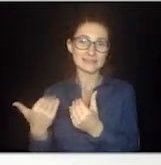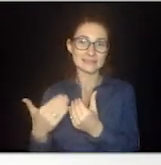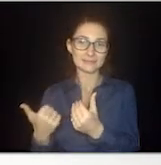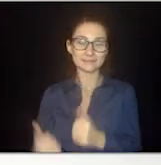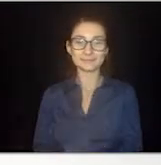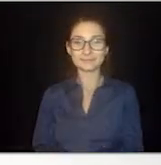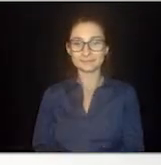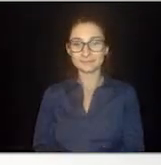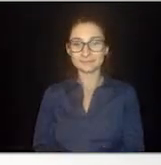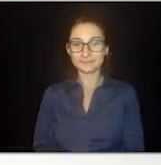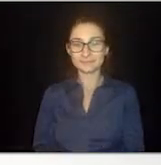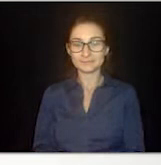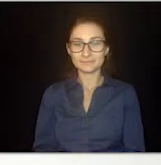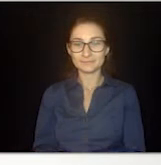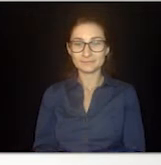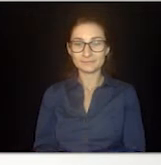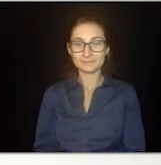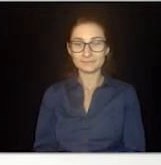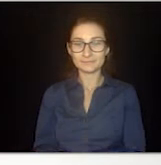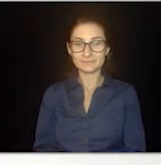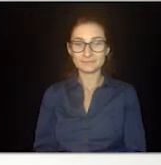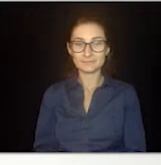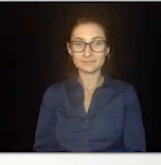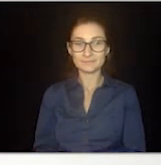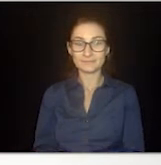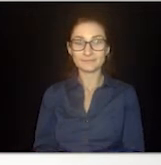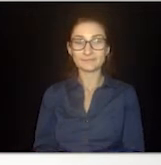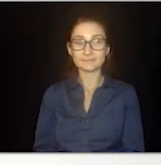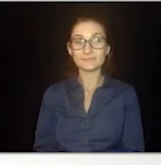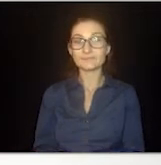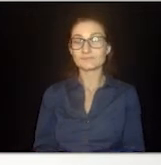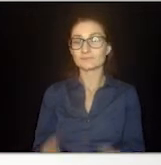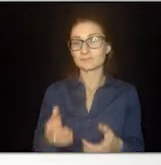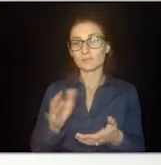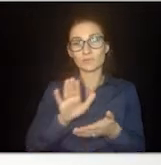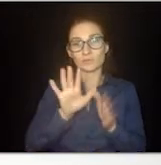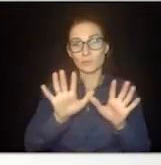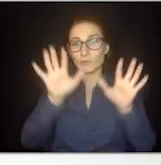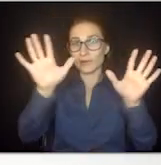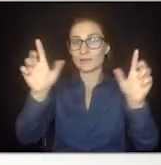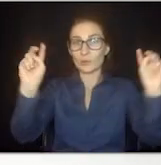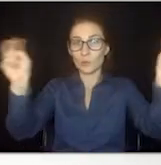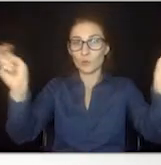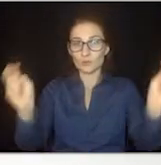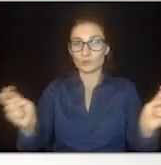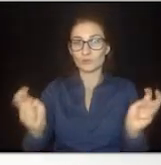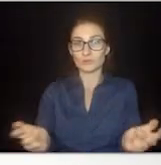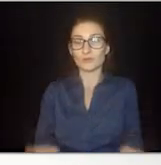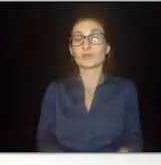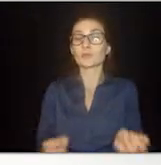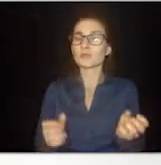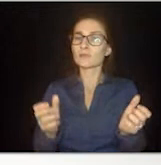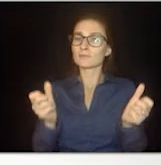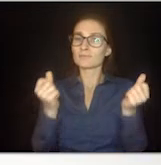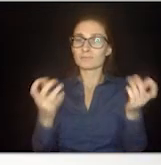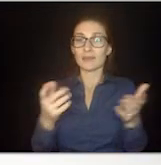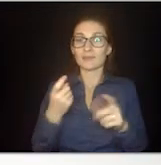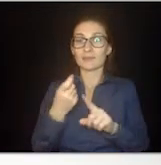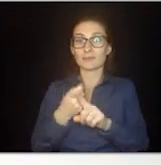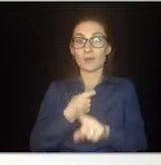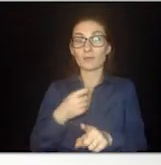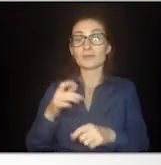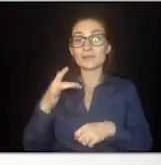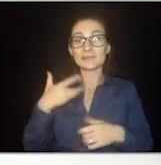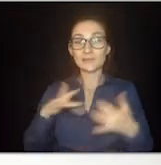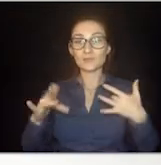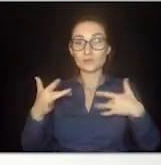easy. So these are some wonderful quotes. A lot of this comes from what we call the Sensory Learning Kit.